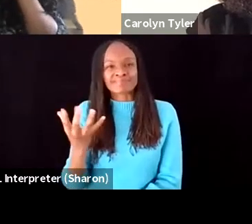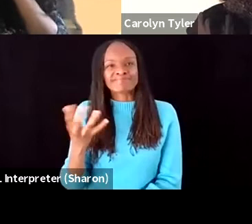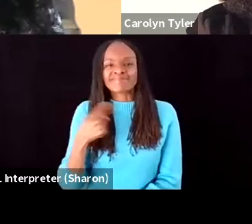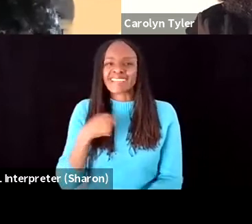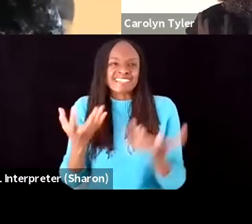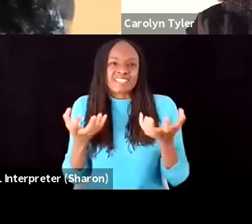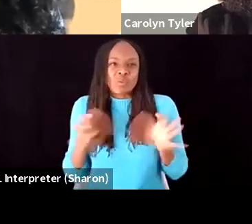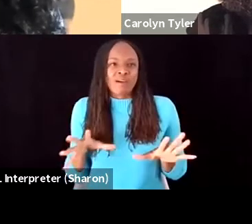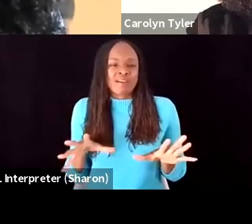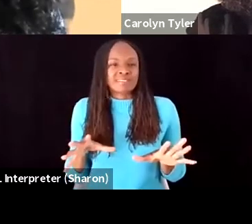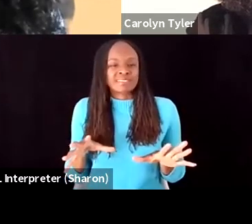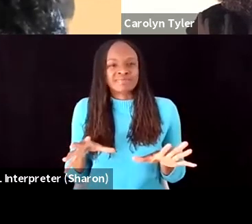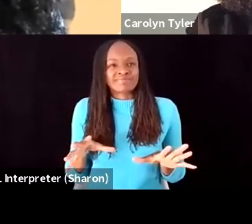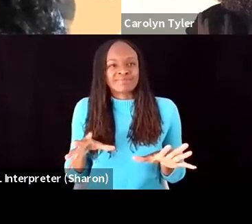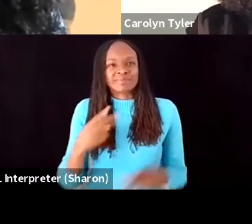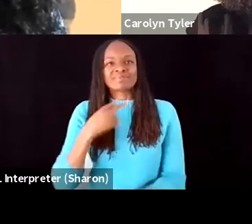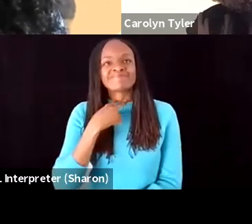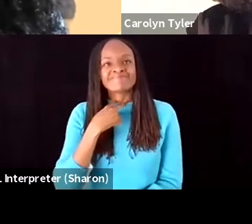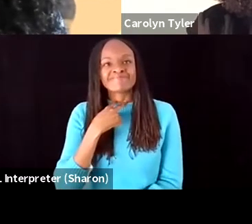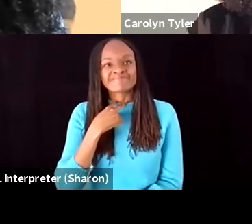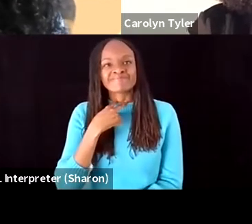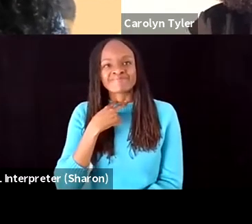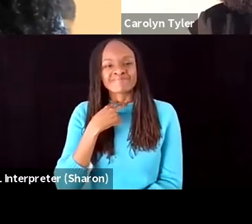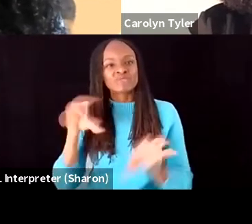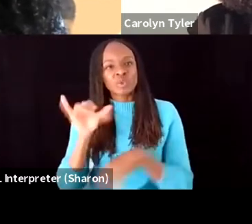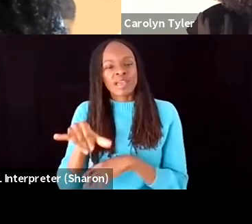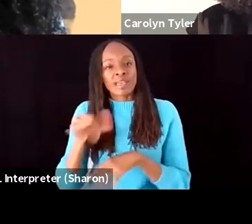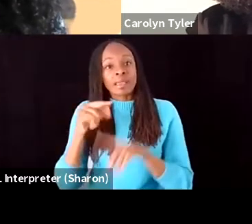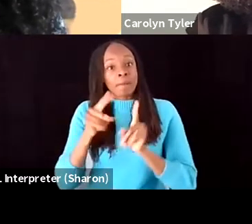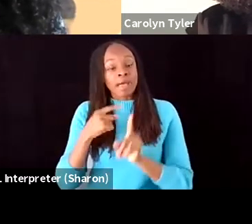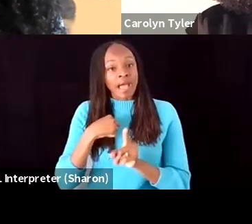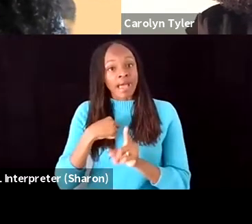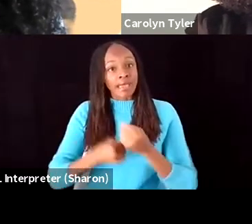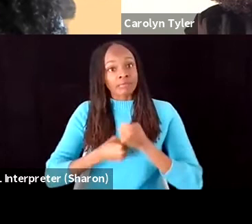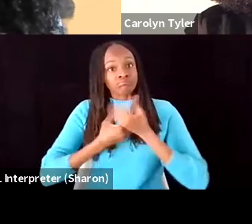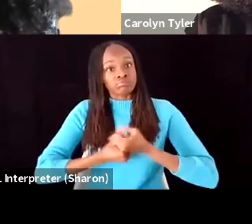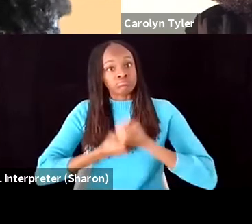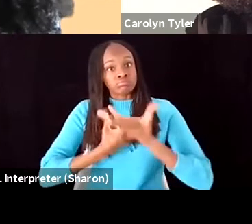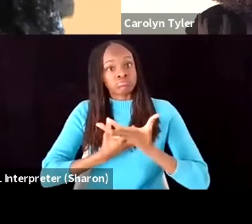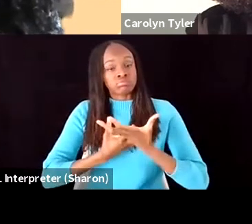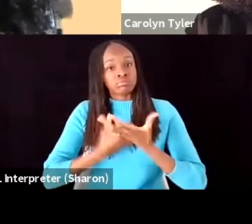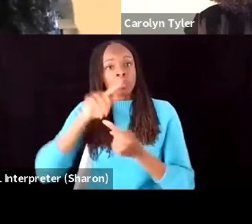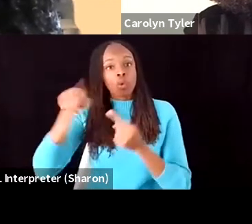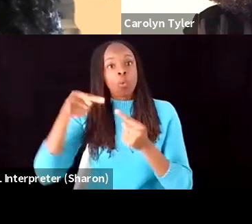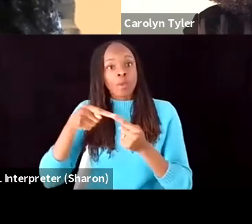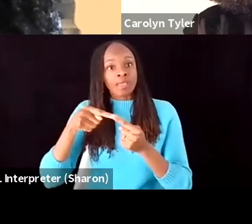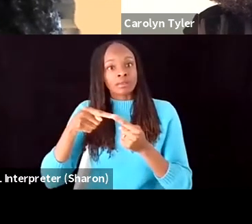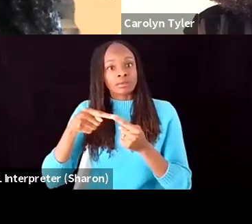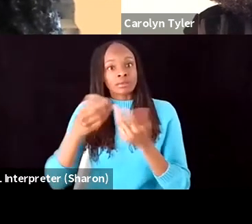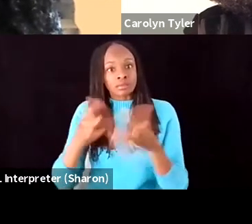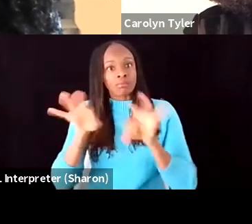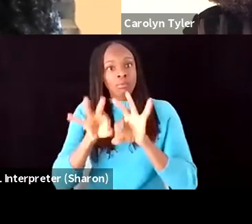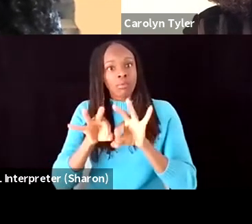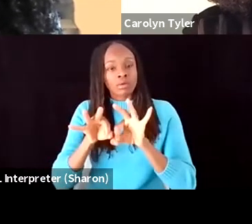want to be trapped into doing that. But I do speak out when it's needed, when the perspective